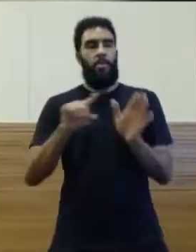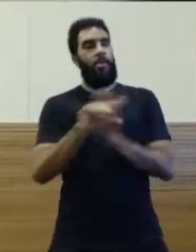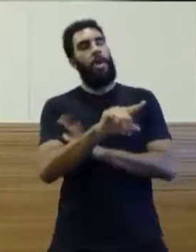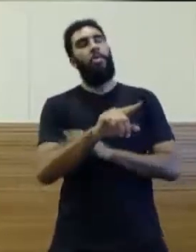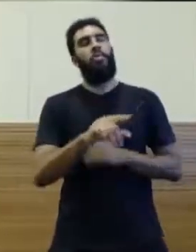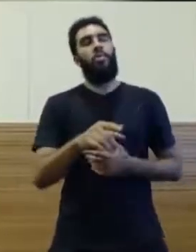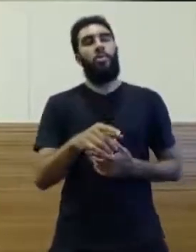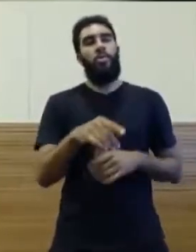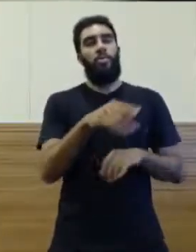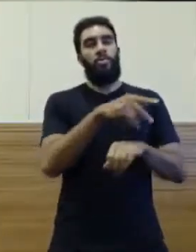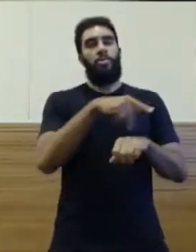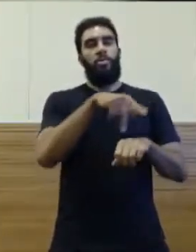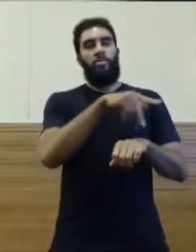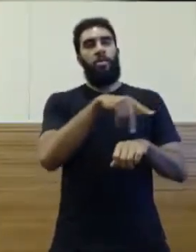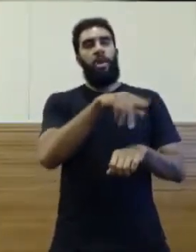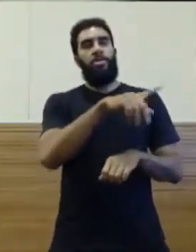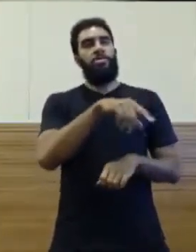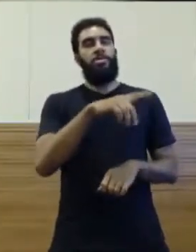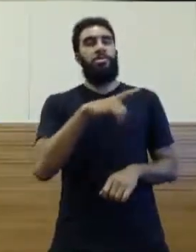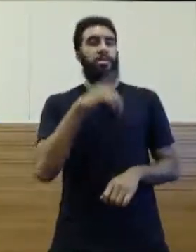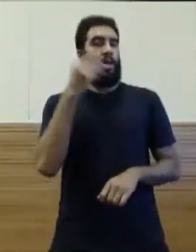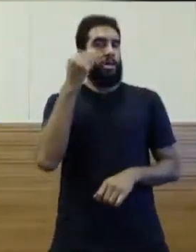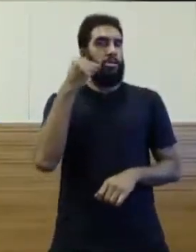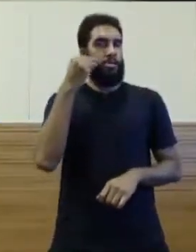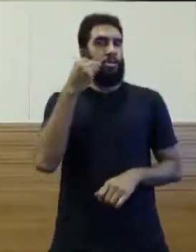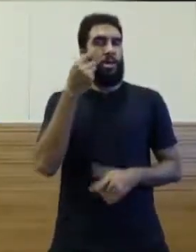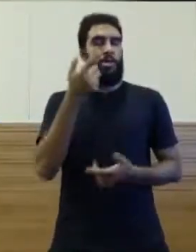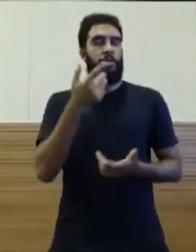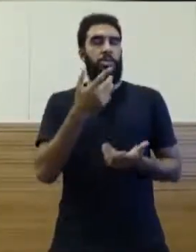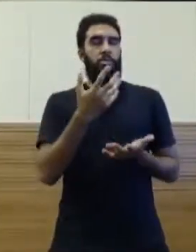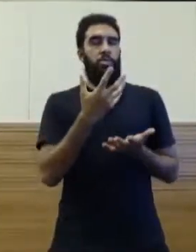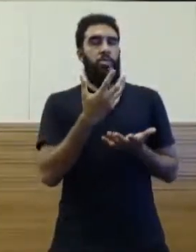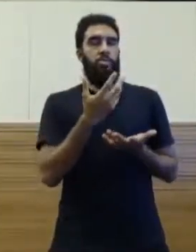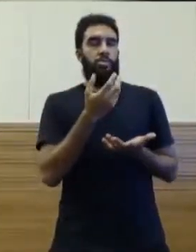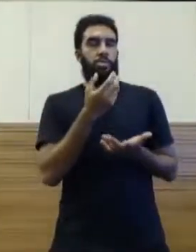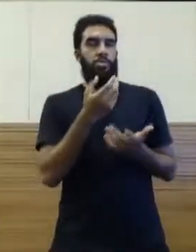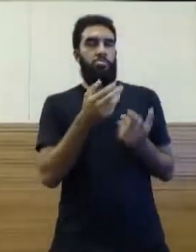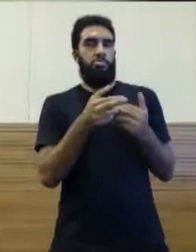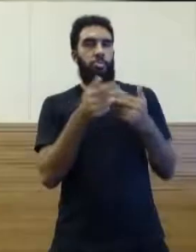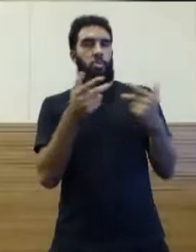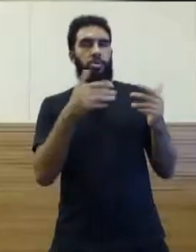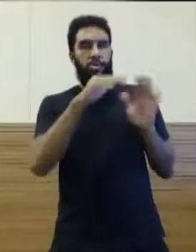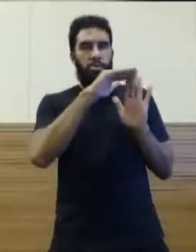question was in the countries, there's